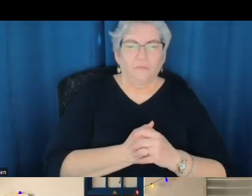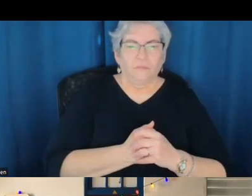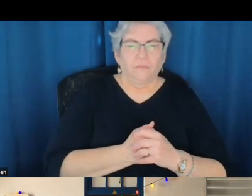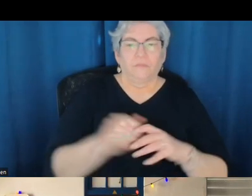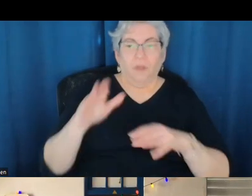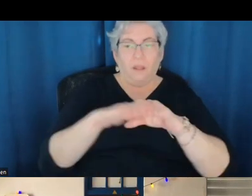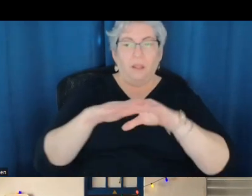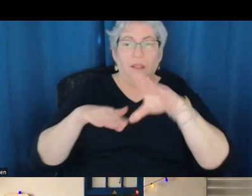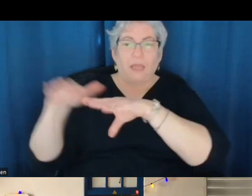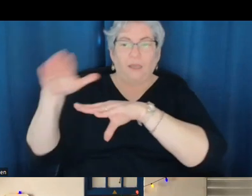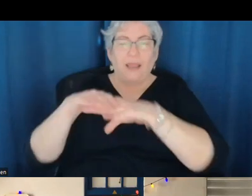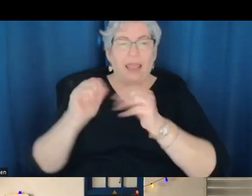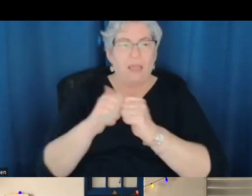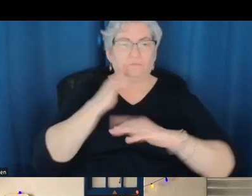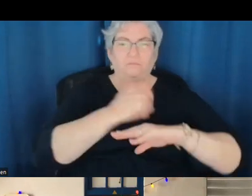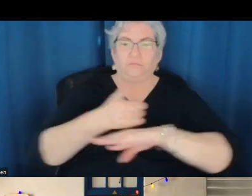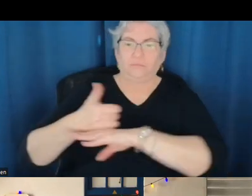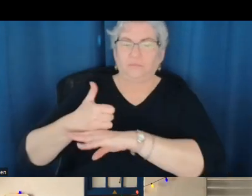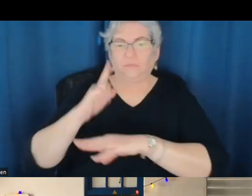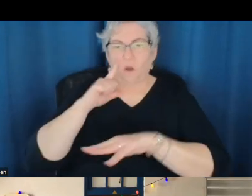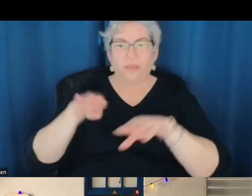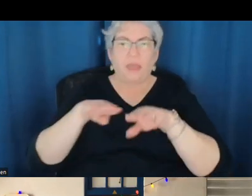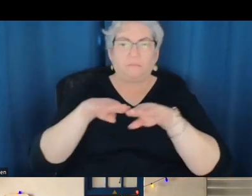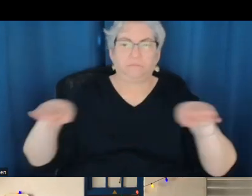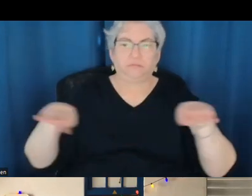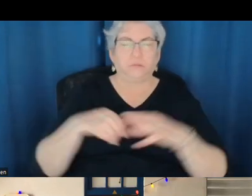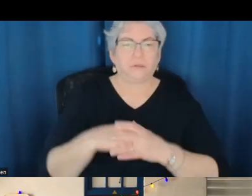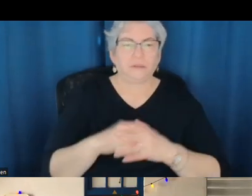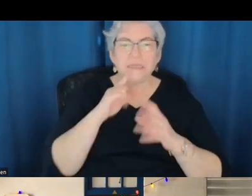Layering is how the plants are arranged on the vertical plane.